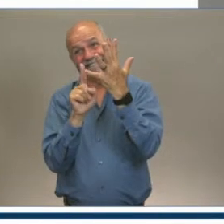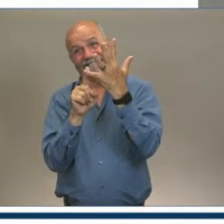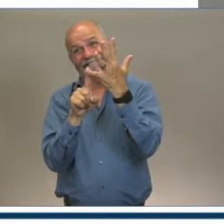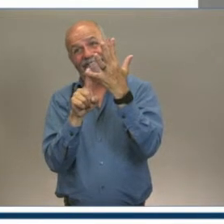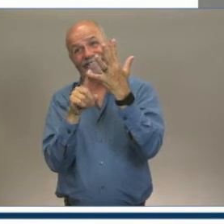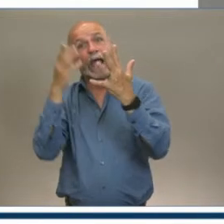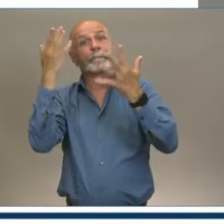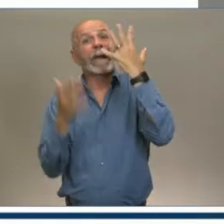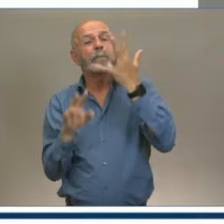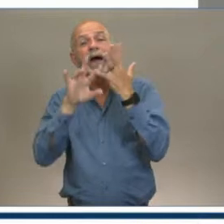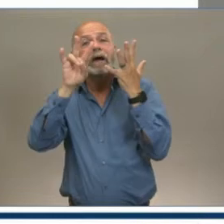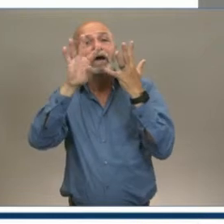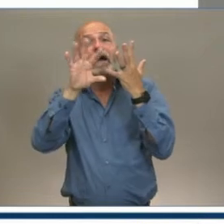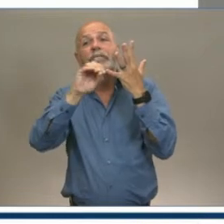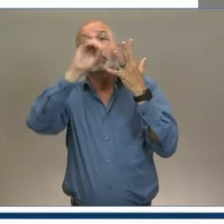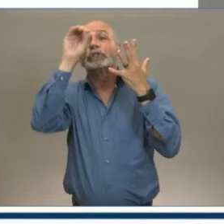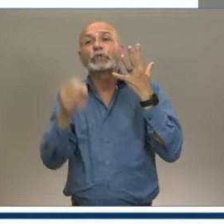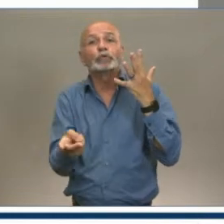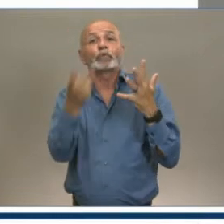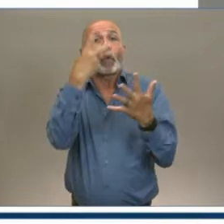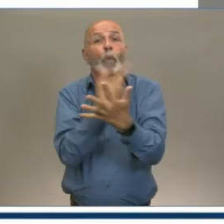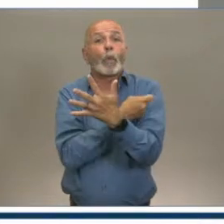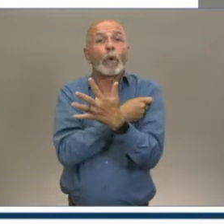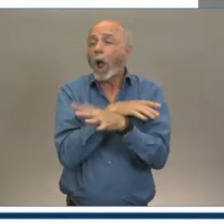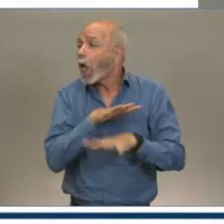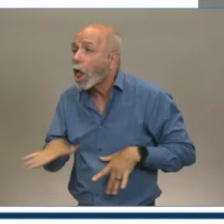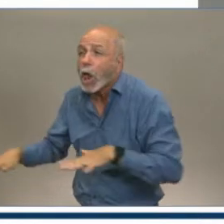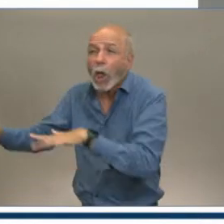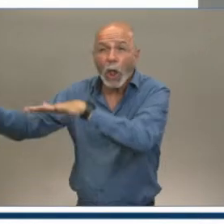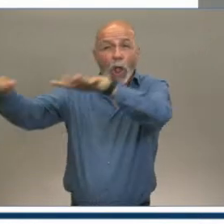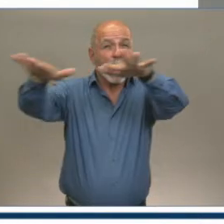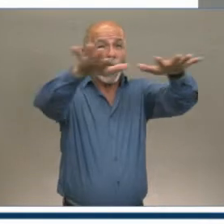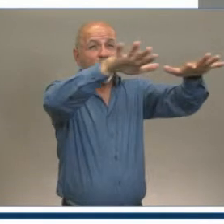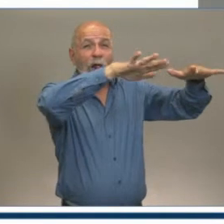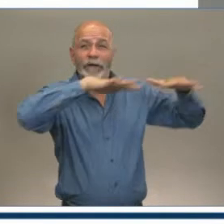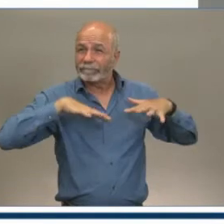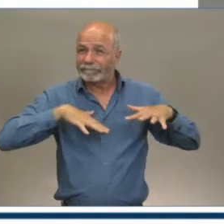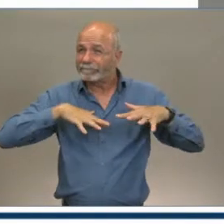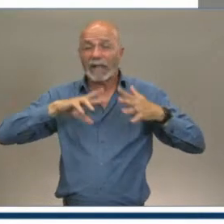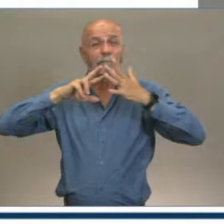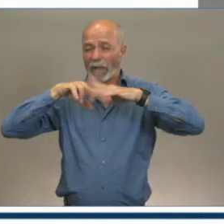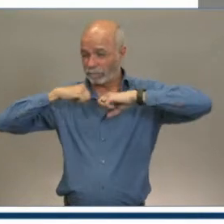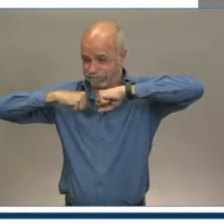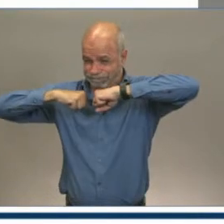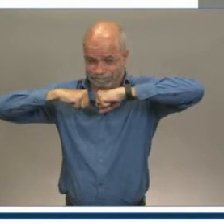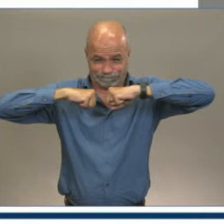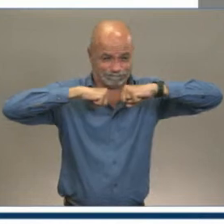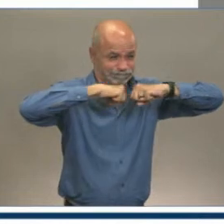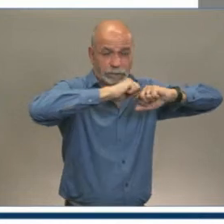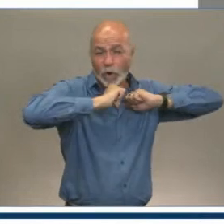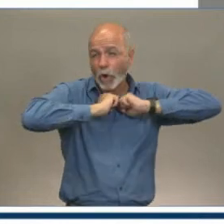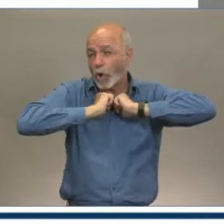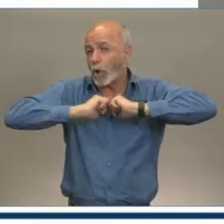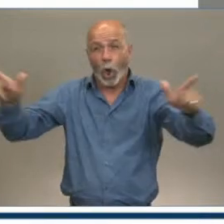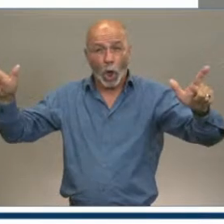of vaccine, and which gives a high level of population protection from the virus and its